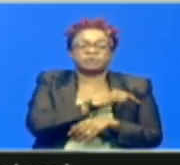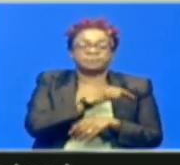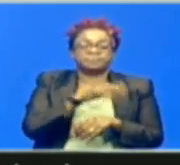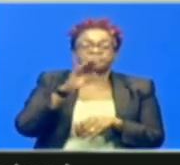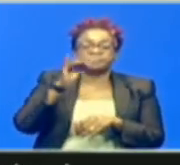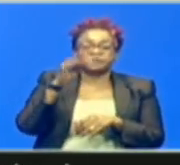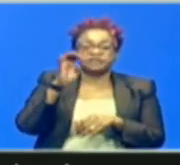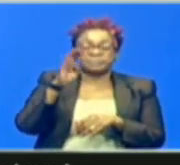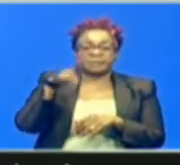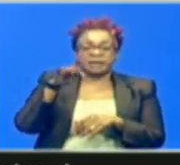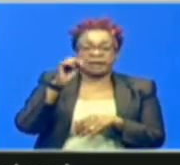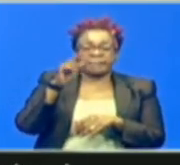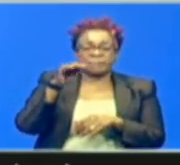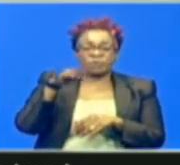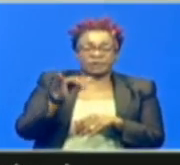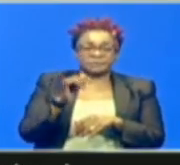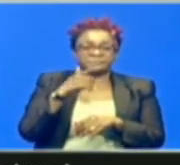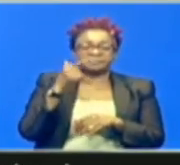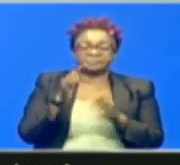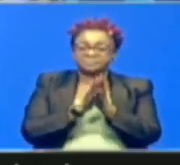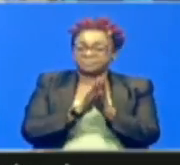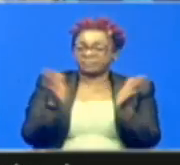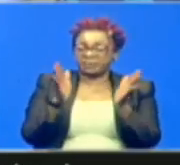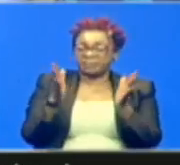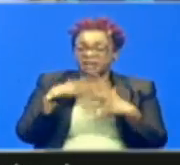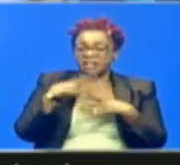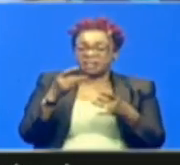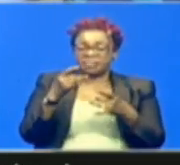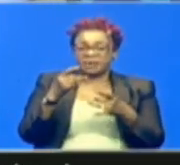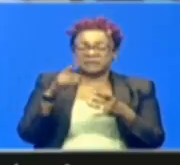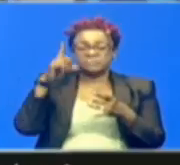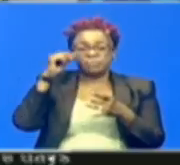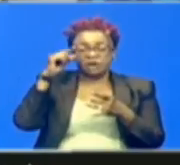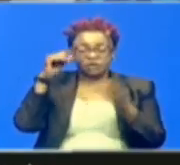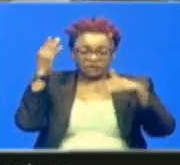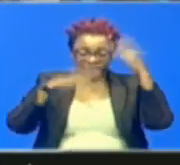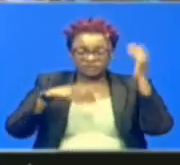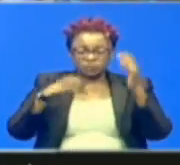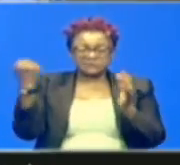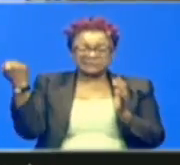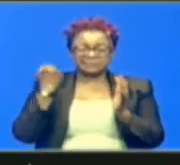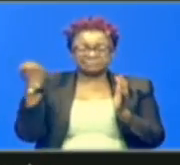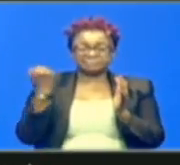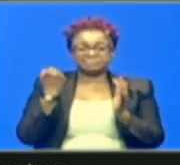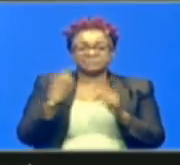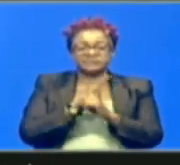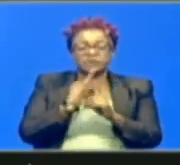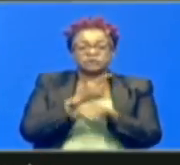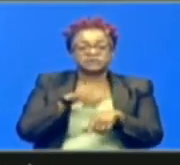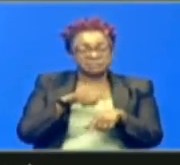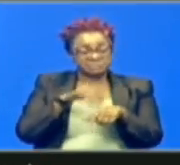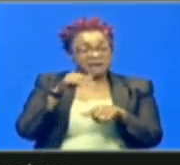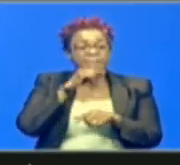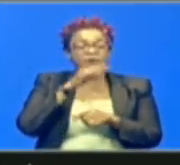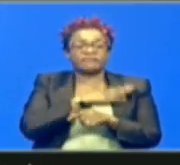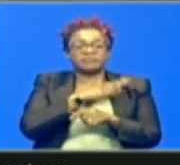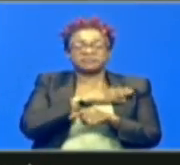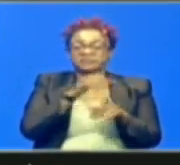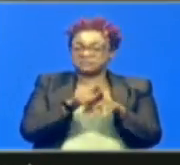Chepkemoi, who is studying public health at Pwani University, is said to have been stabbed several times by her boyfriend. The suspect told